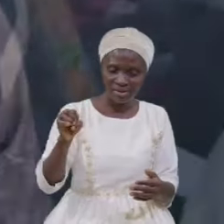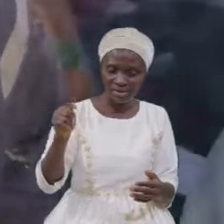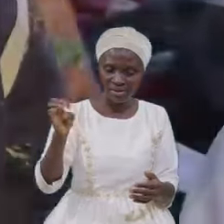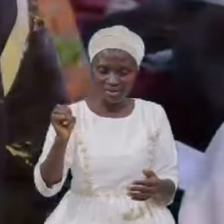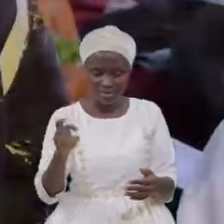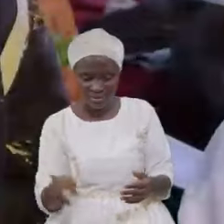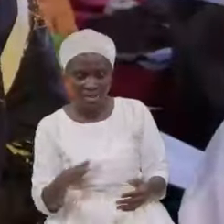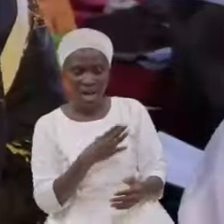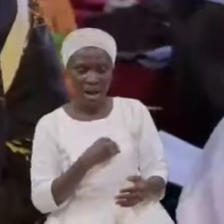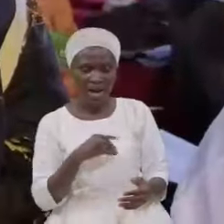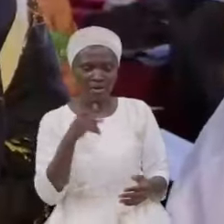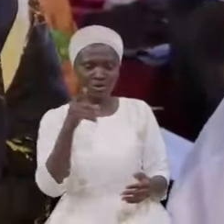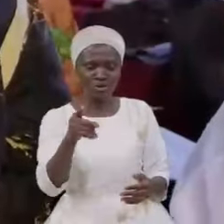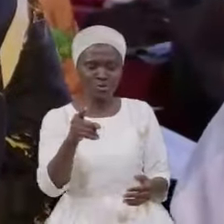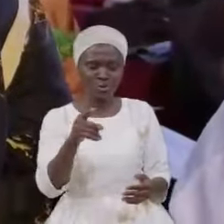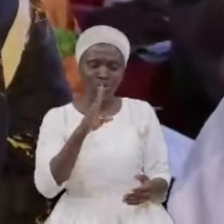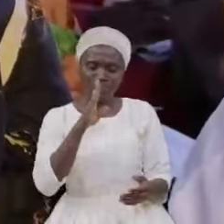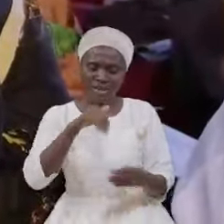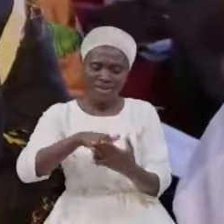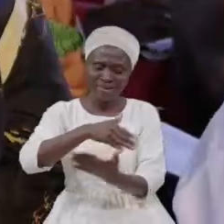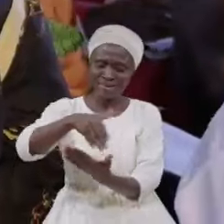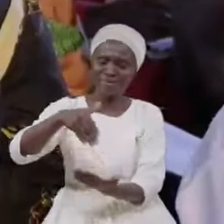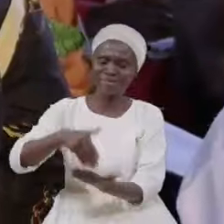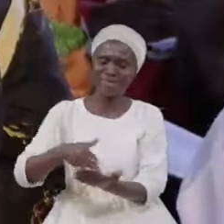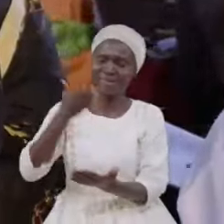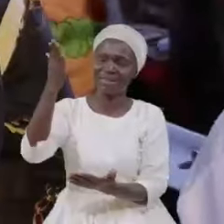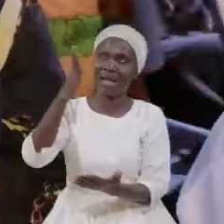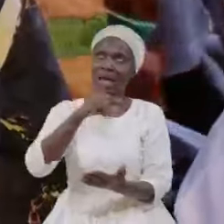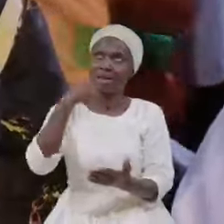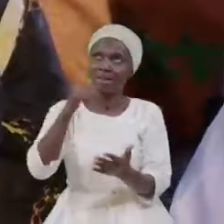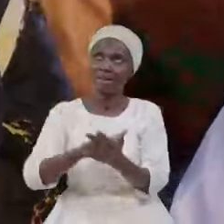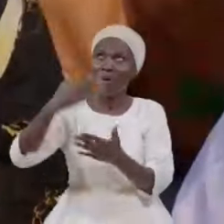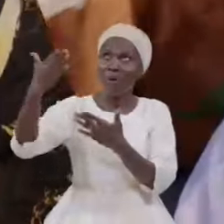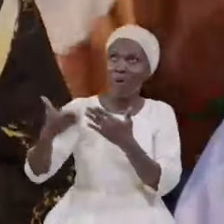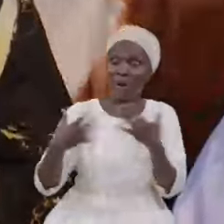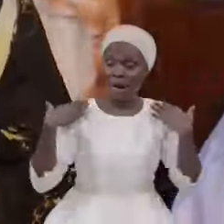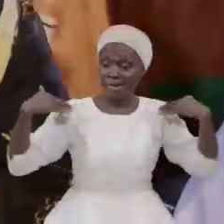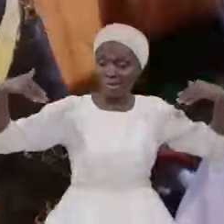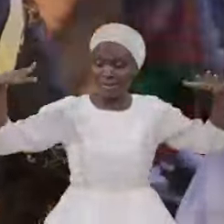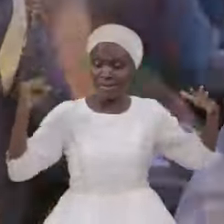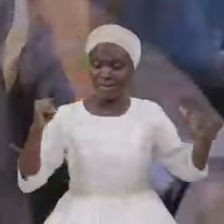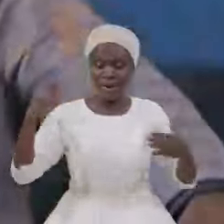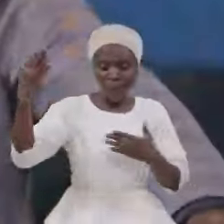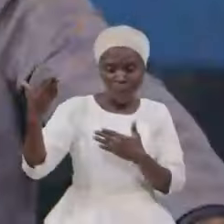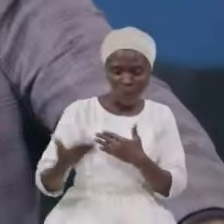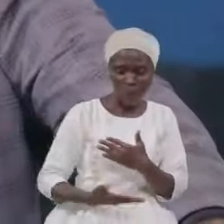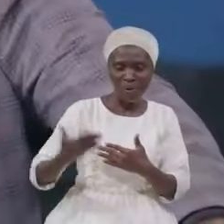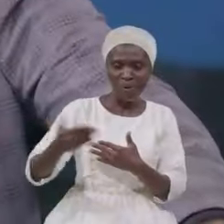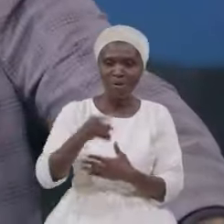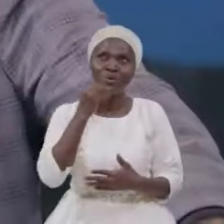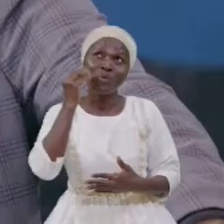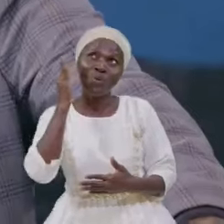welcome, welcome. The angels will welcome you home in Jesus' name. It's a glorious day.